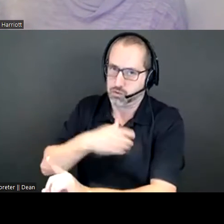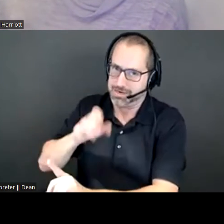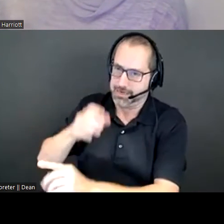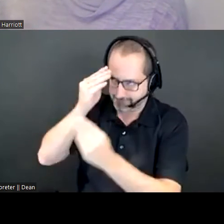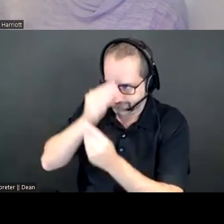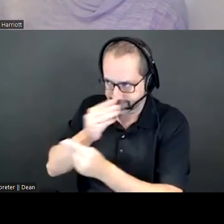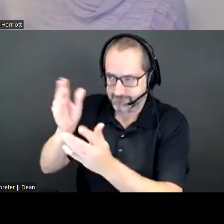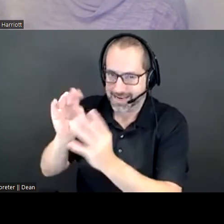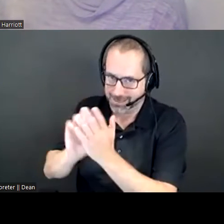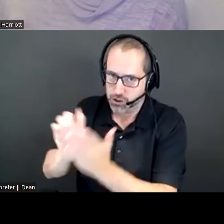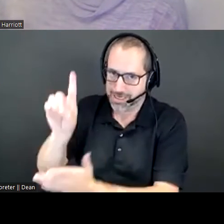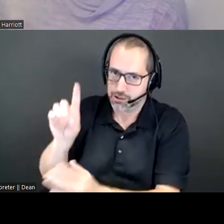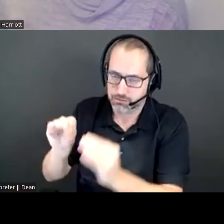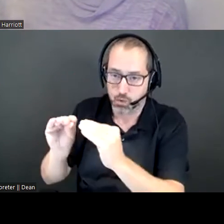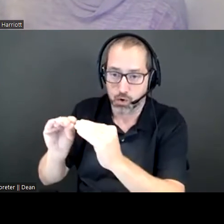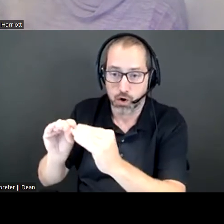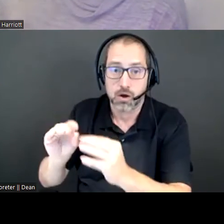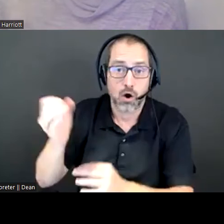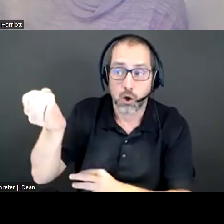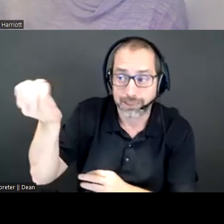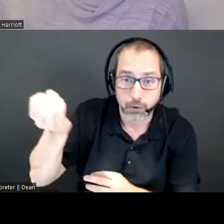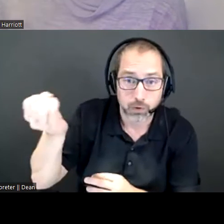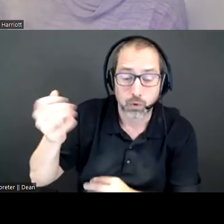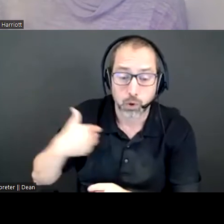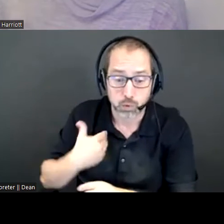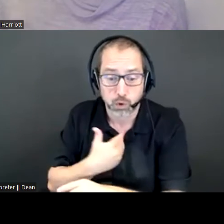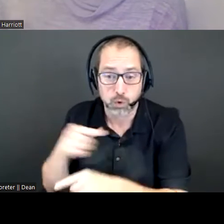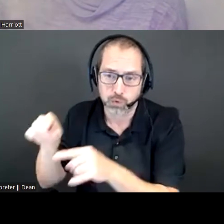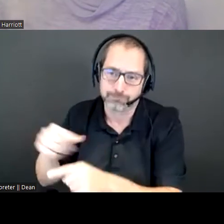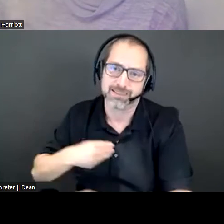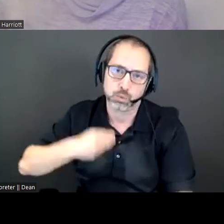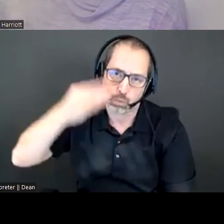said, Ontario and Toronto is white